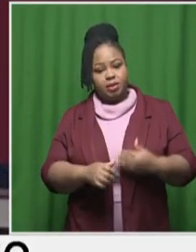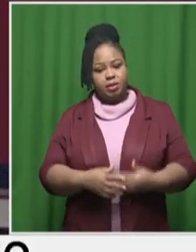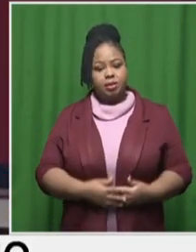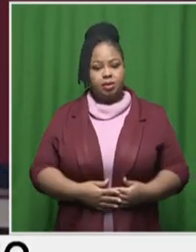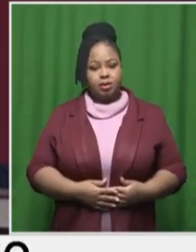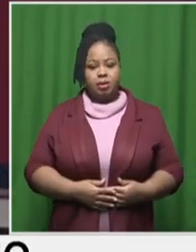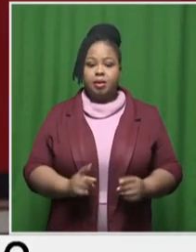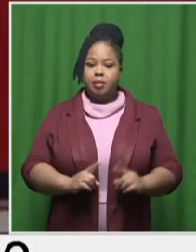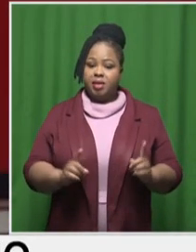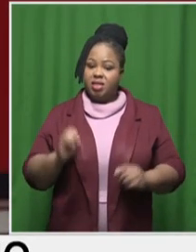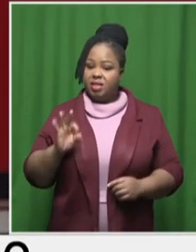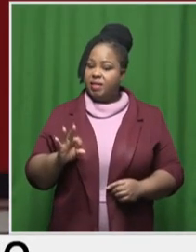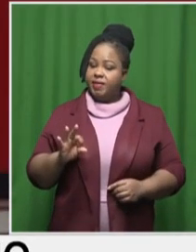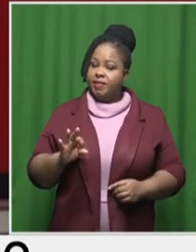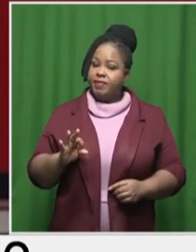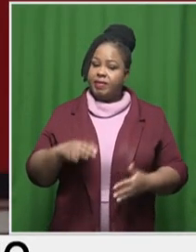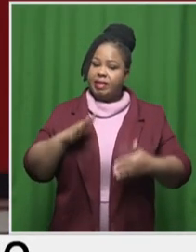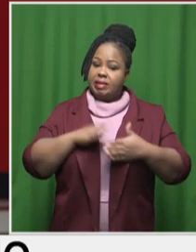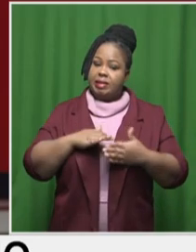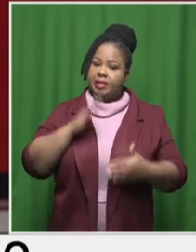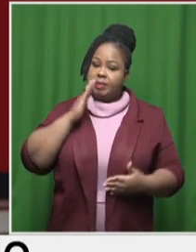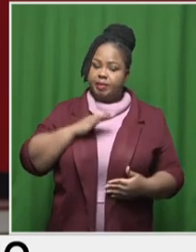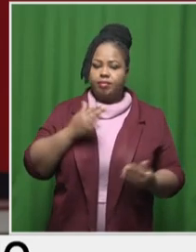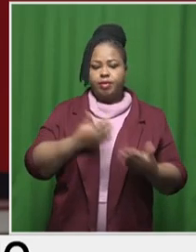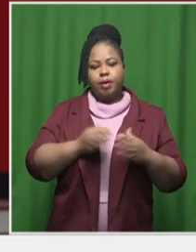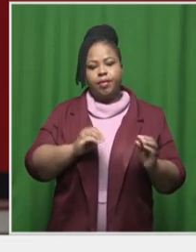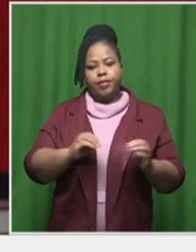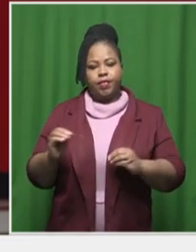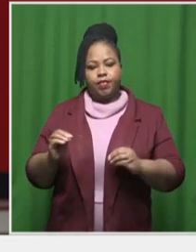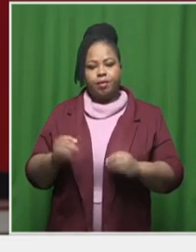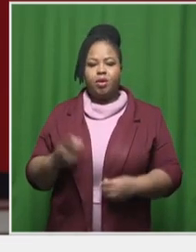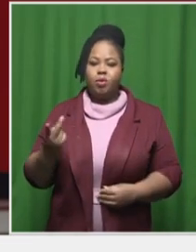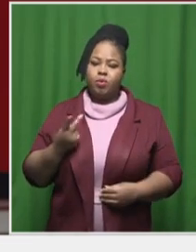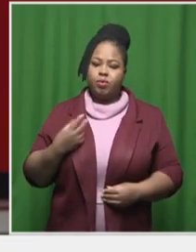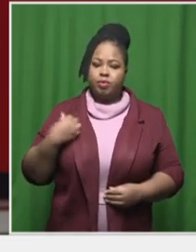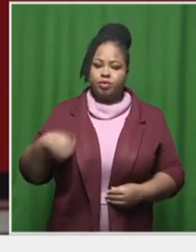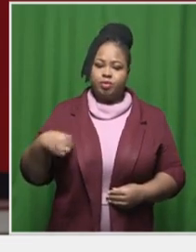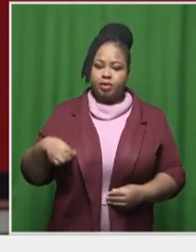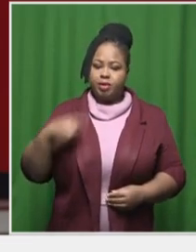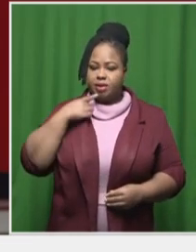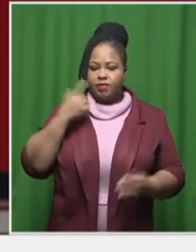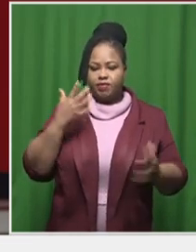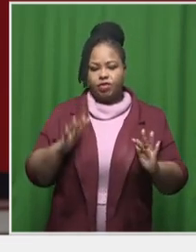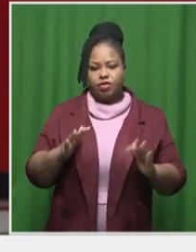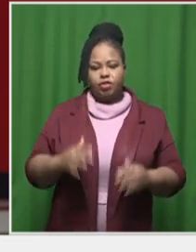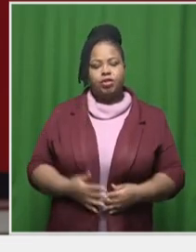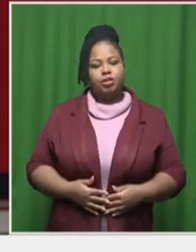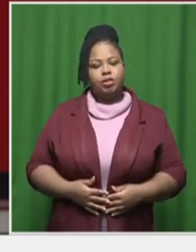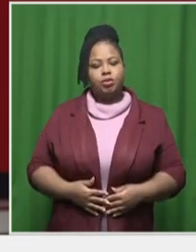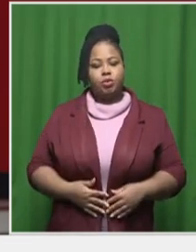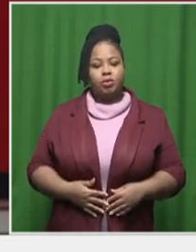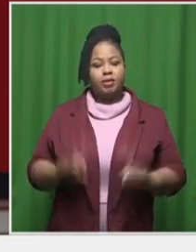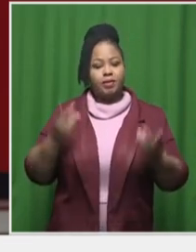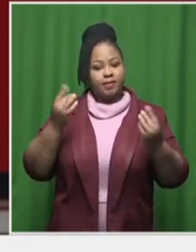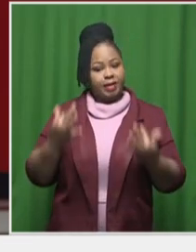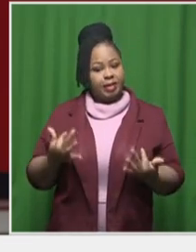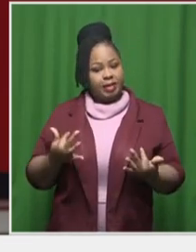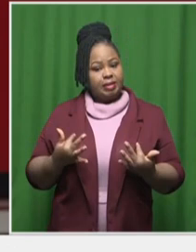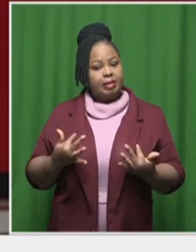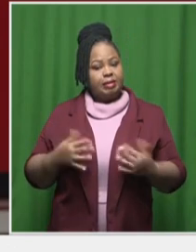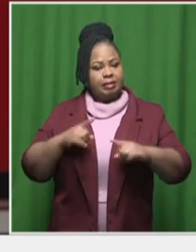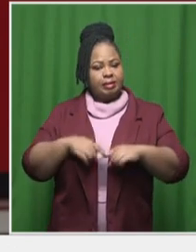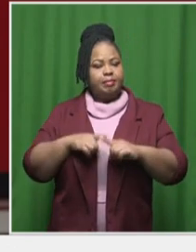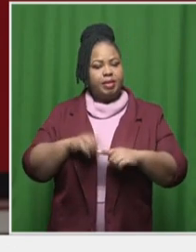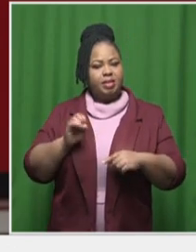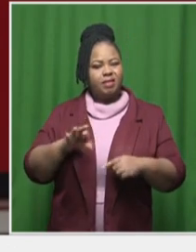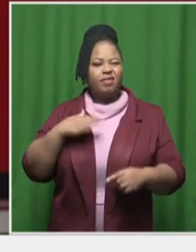but if we don't get the course, it might delay that. But also, the municipality has indicated that they don't have the financial muscle. So,